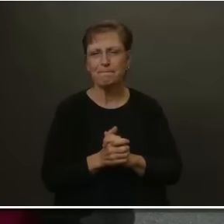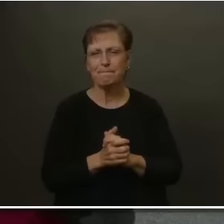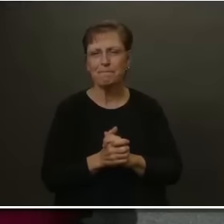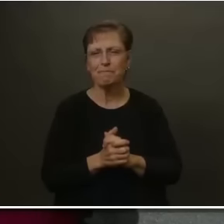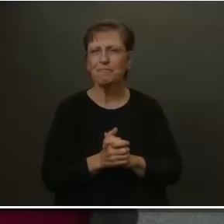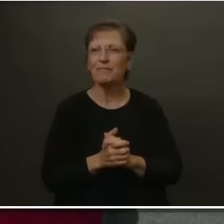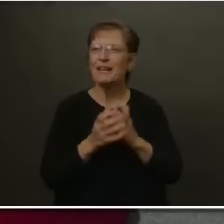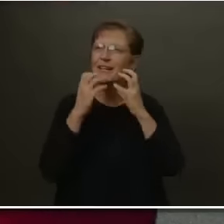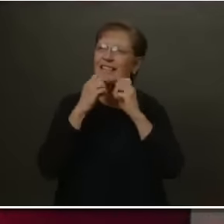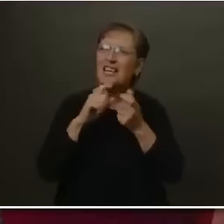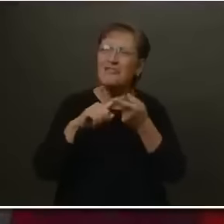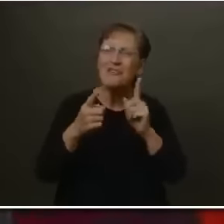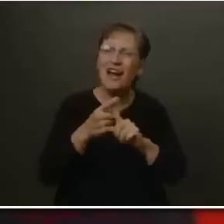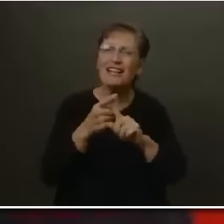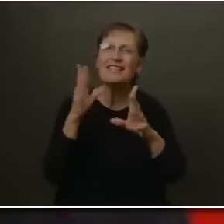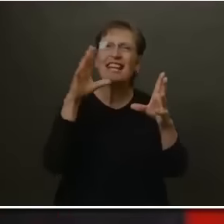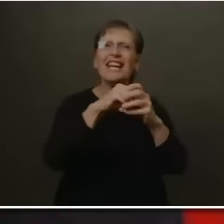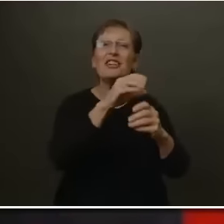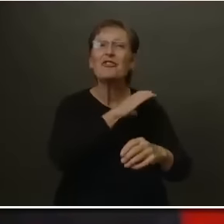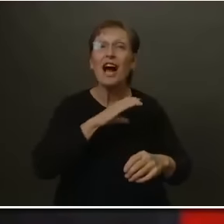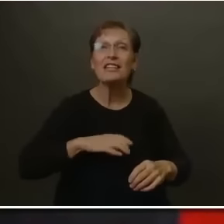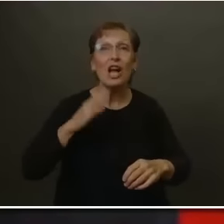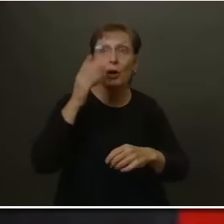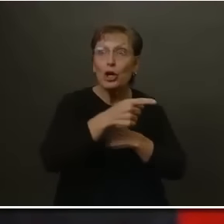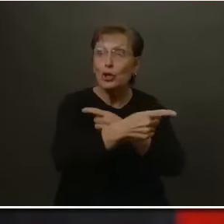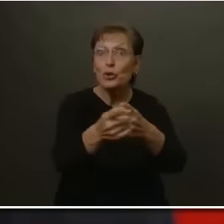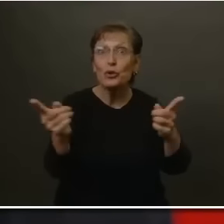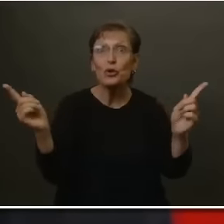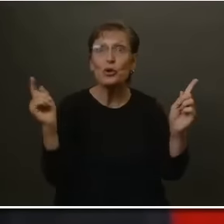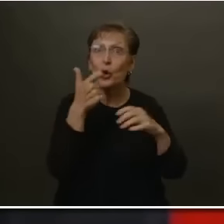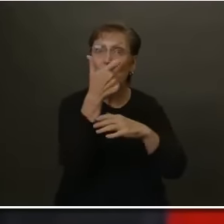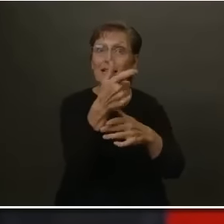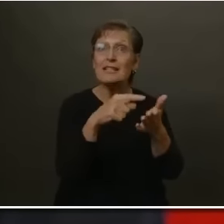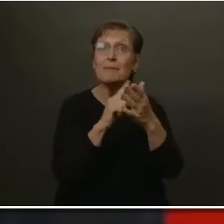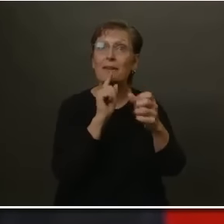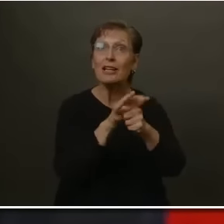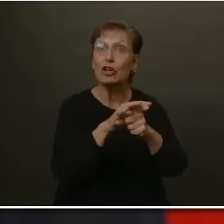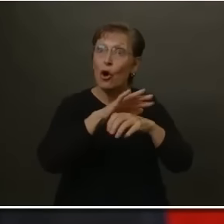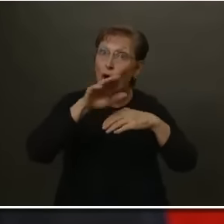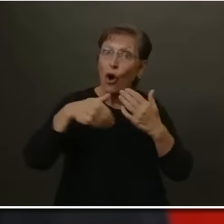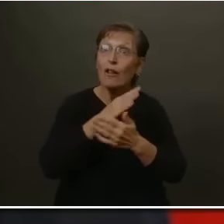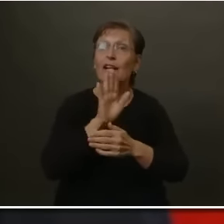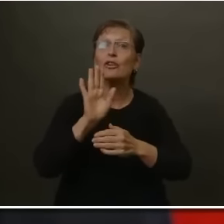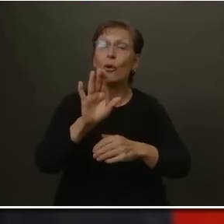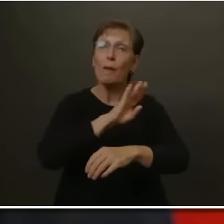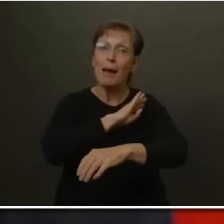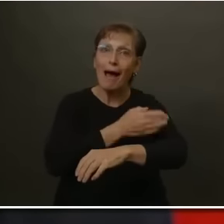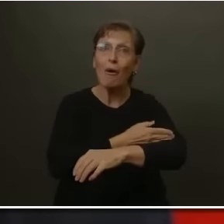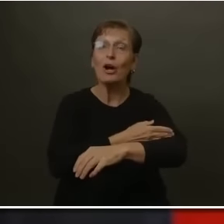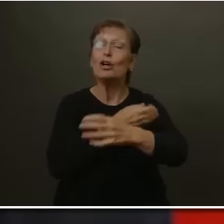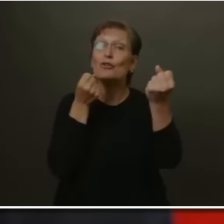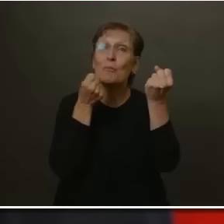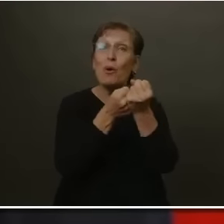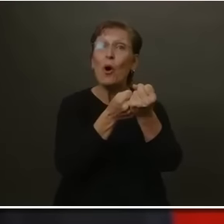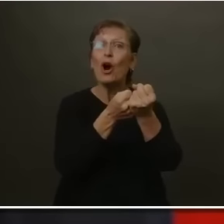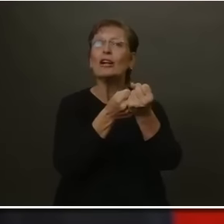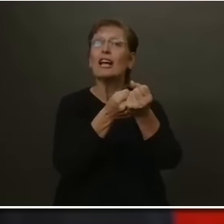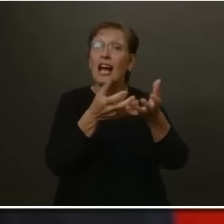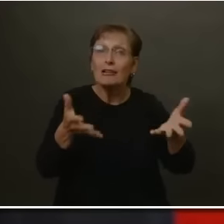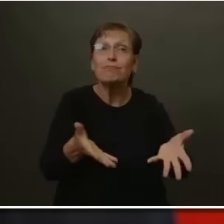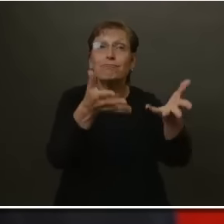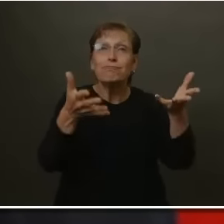Dear friends in Christ, will you who witness this pledge do all in your power to support and